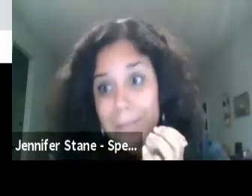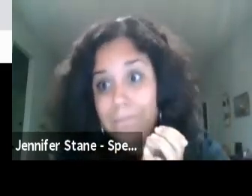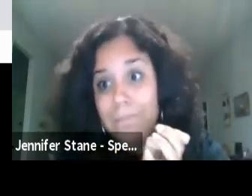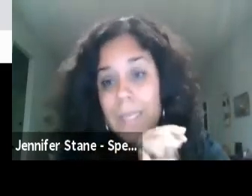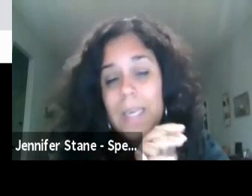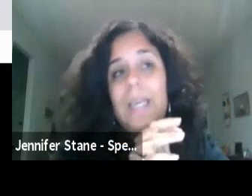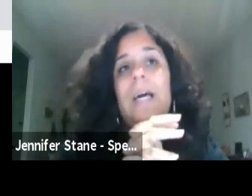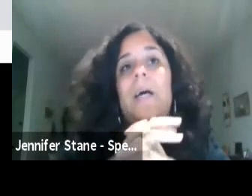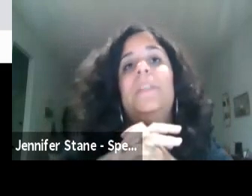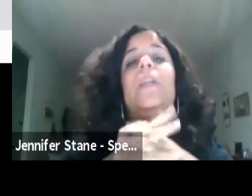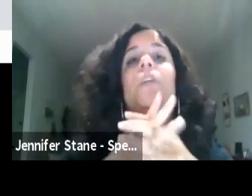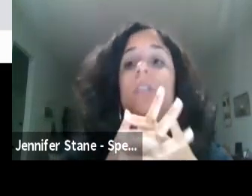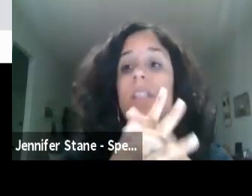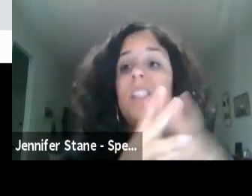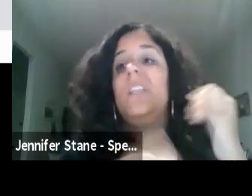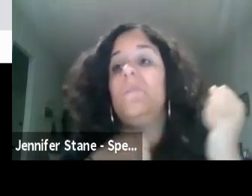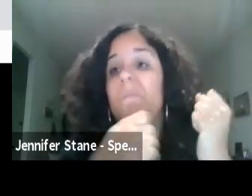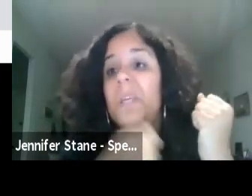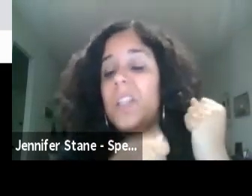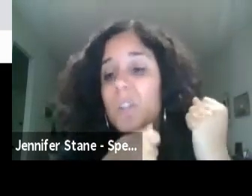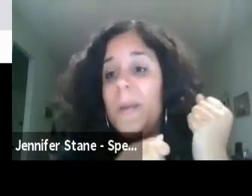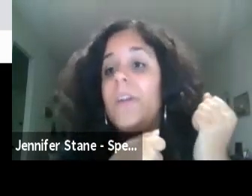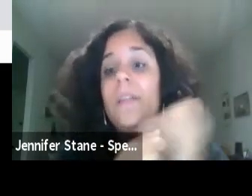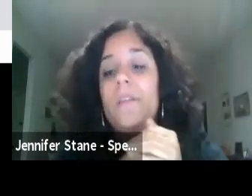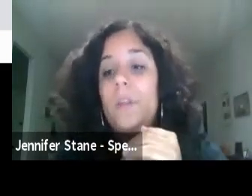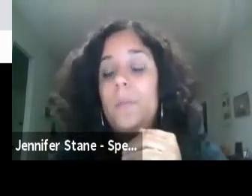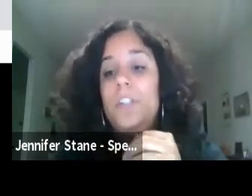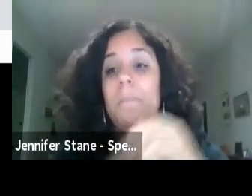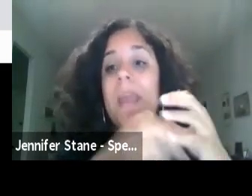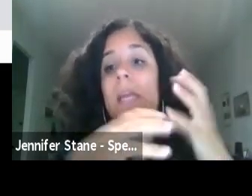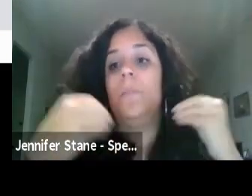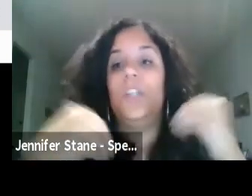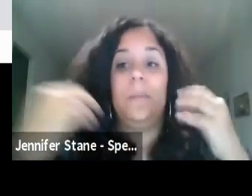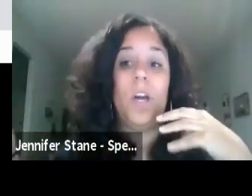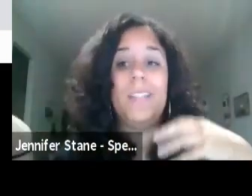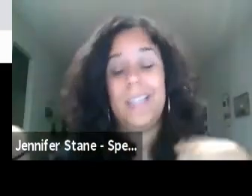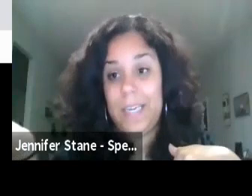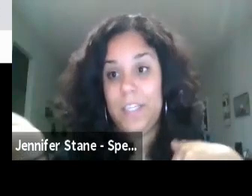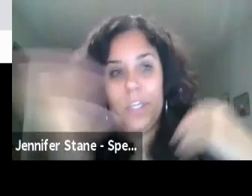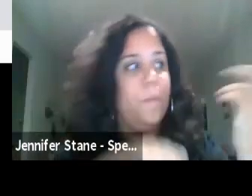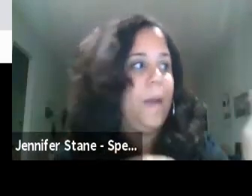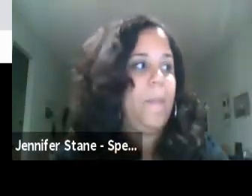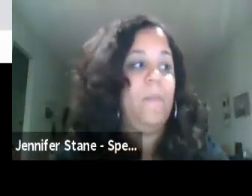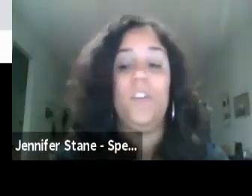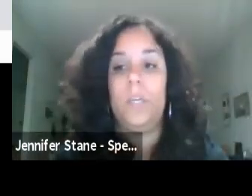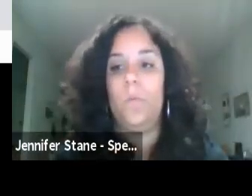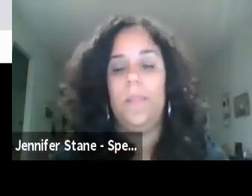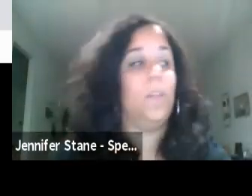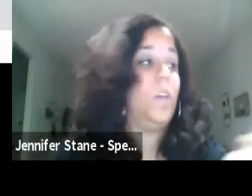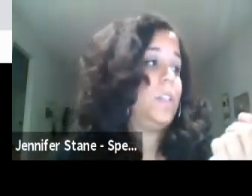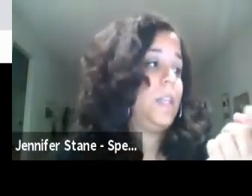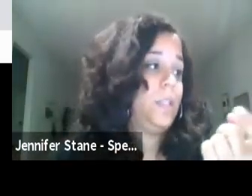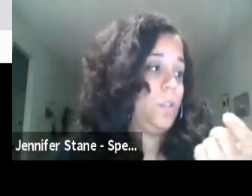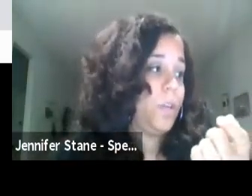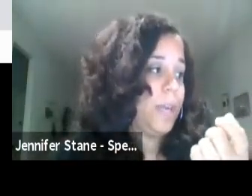it's a fight. To get a good look at the teeth, get a little better in there for the brushing, making the brushing process easier by maybe using one